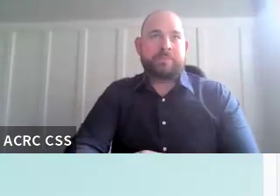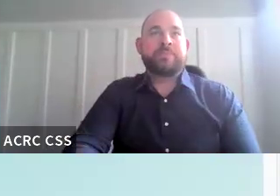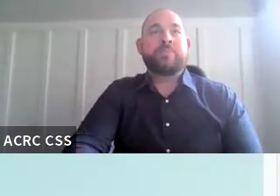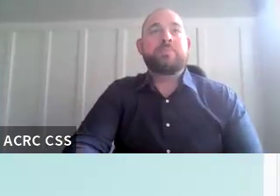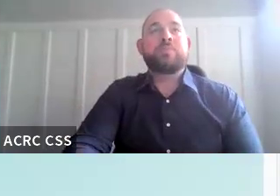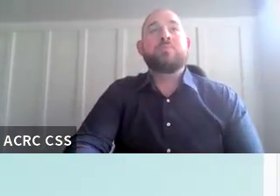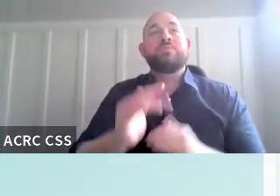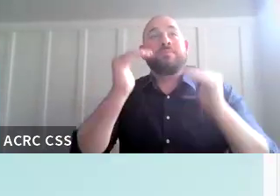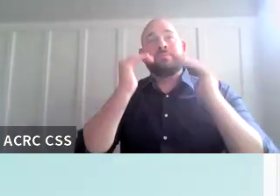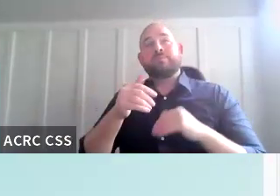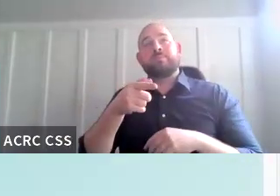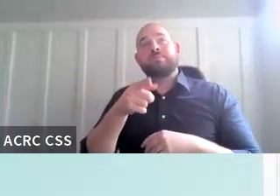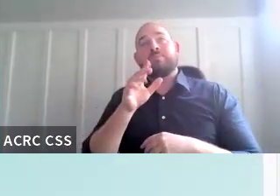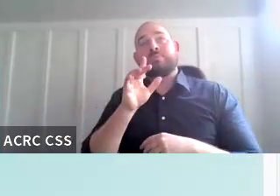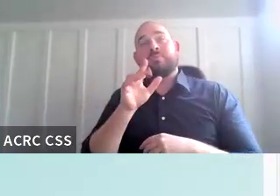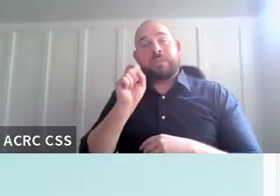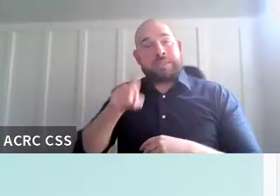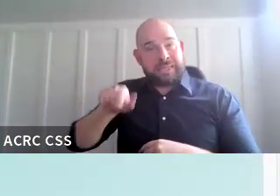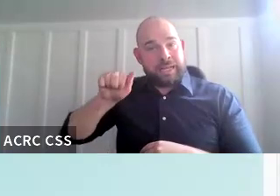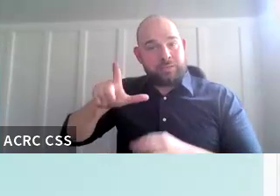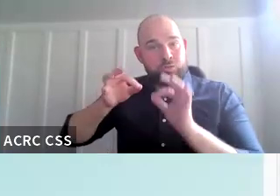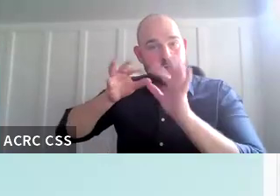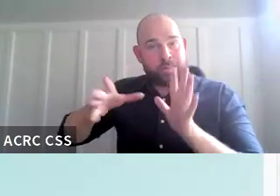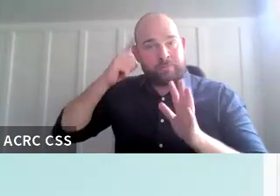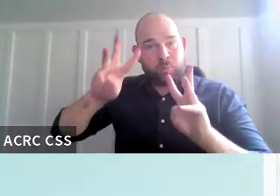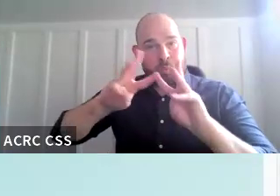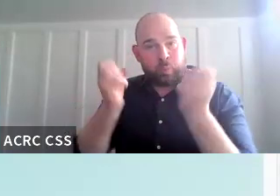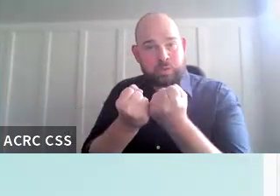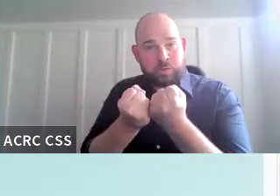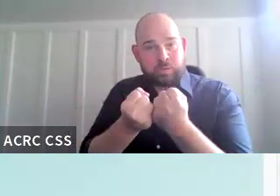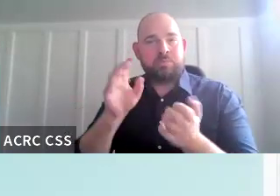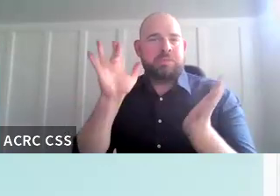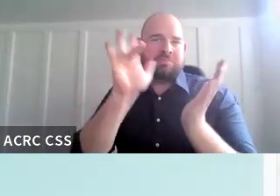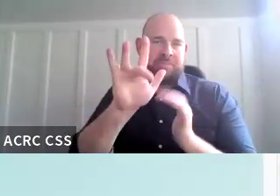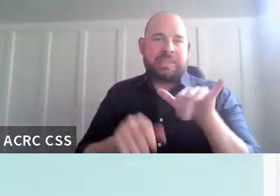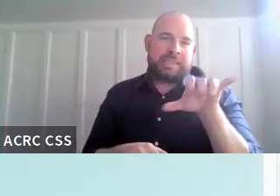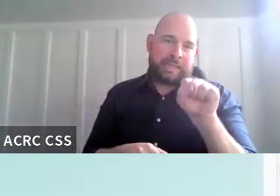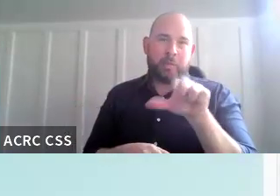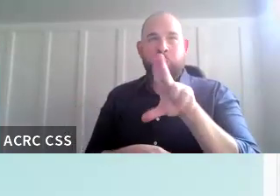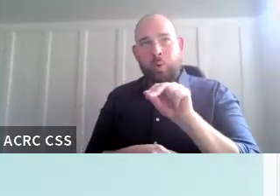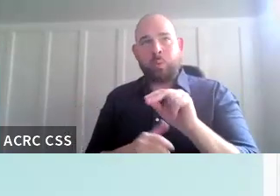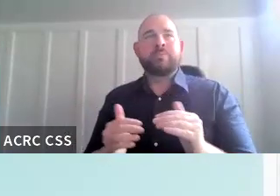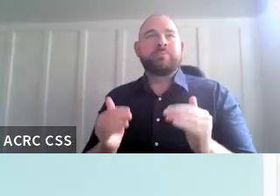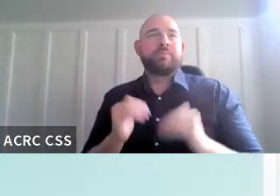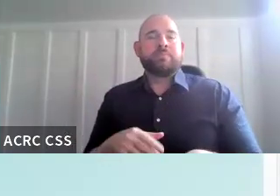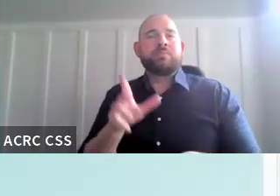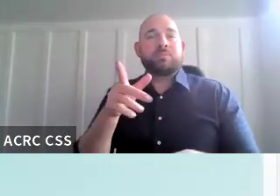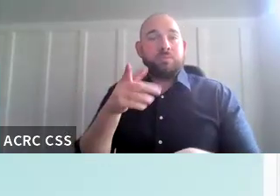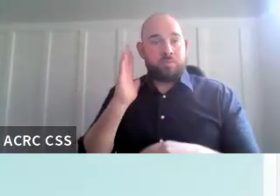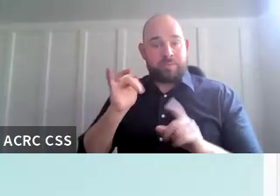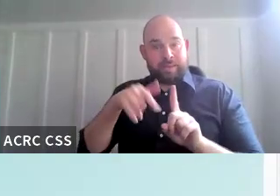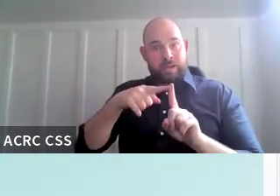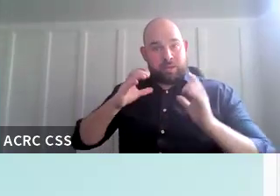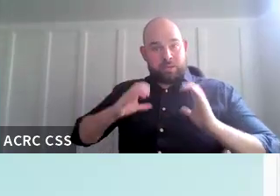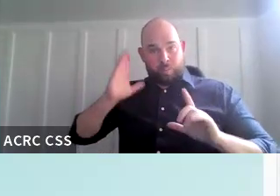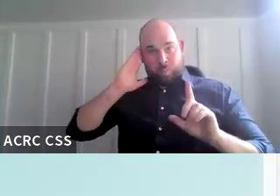can set up a different date if needed for those who really want to attend. If you need an ASL interpreter for